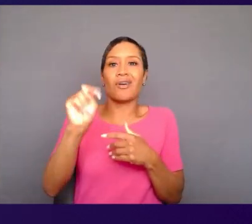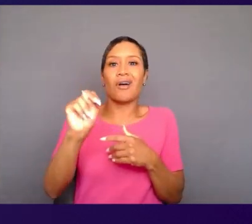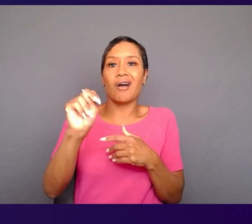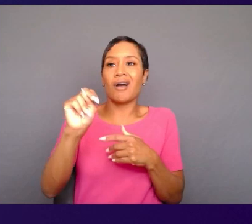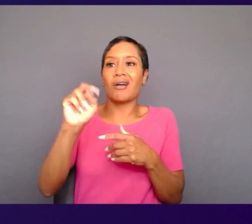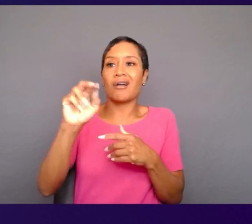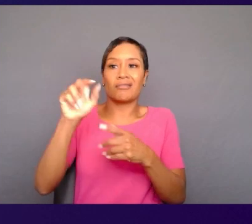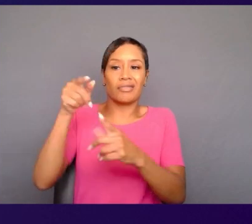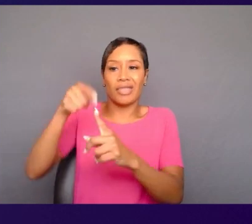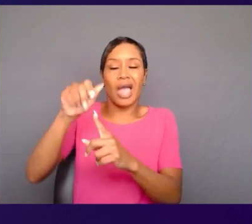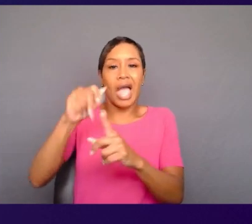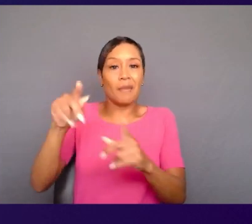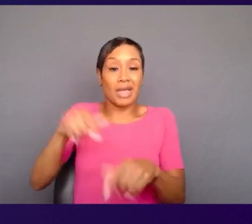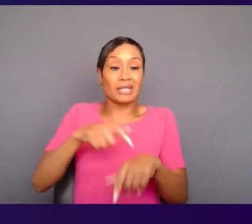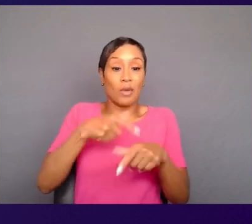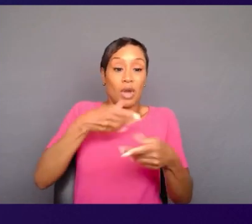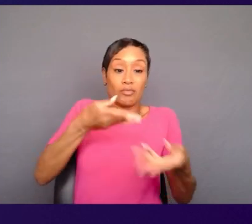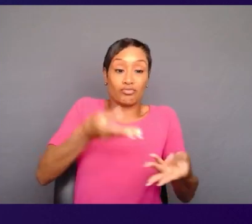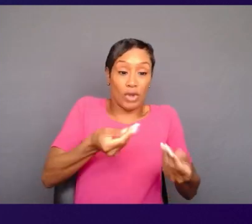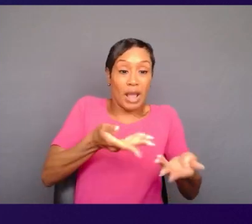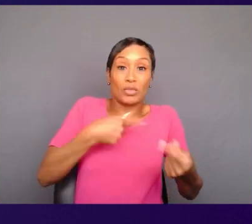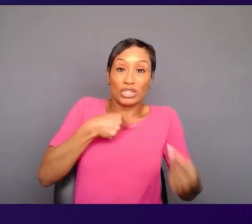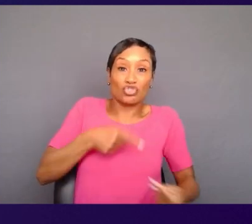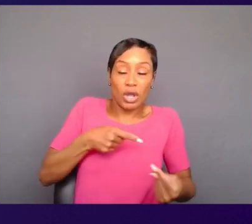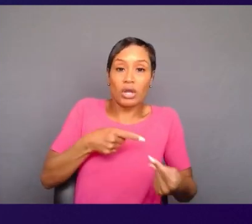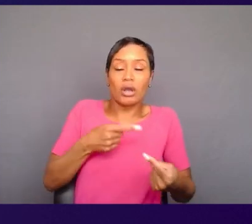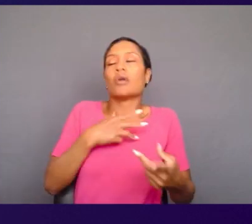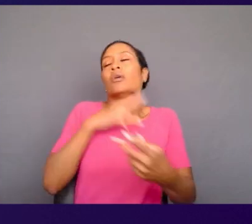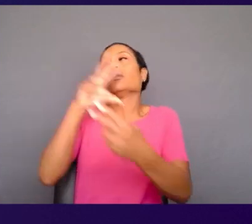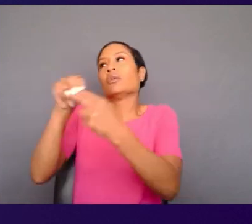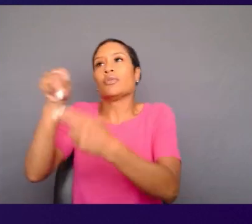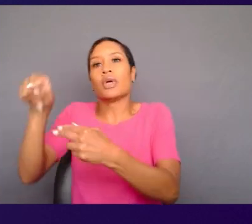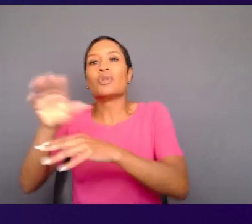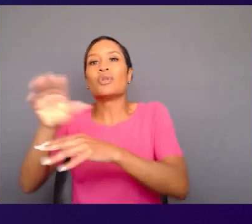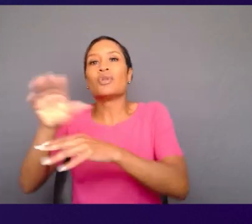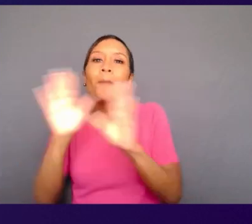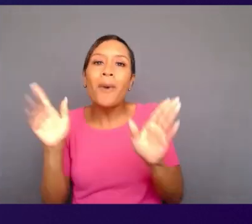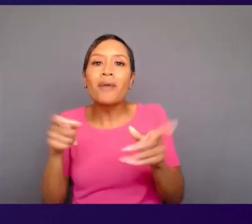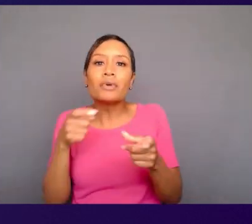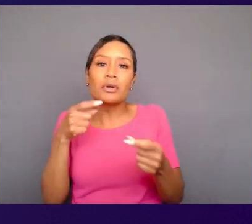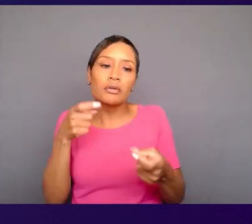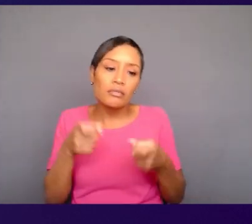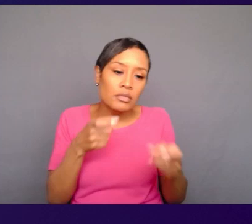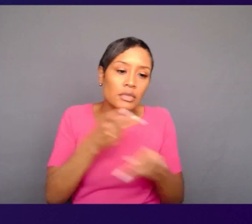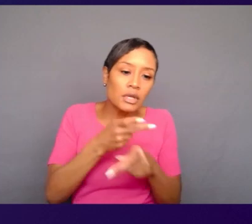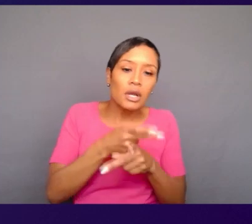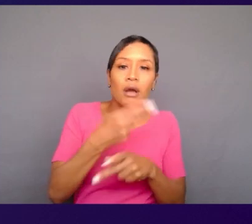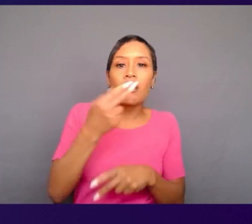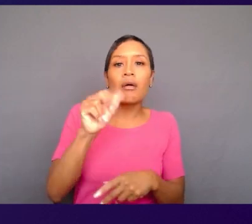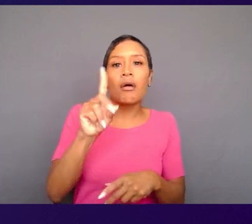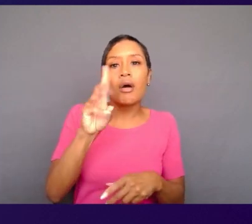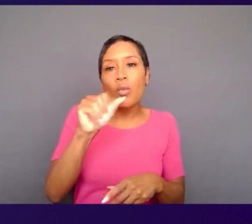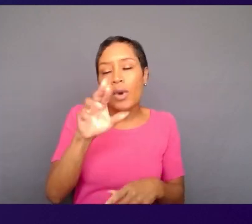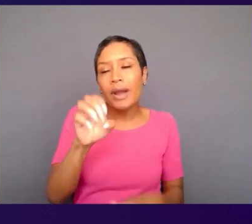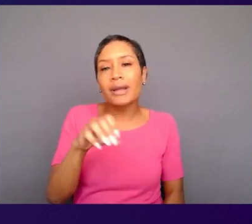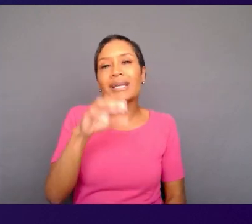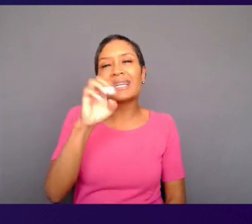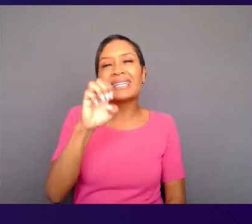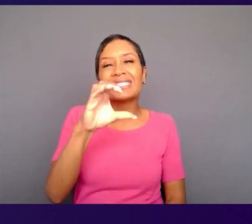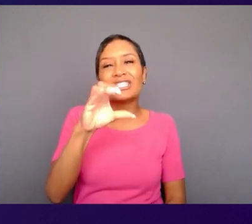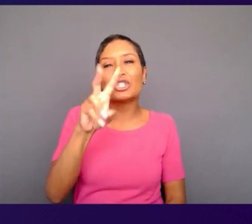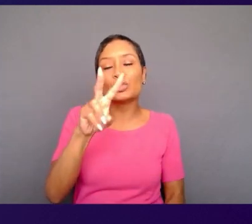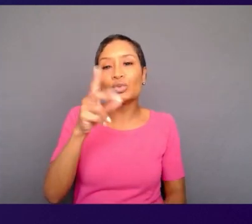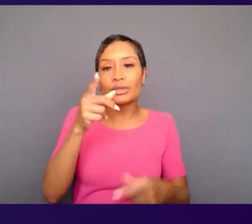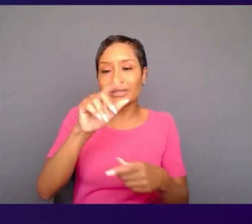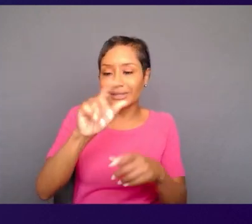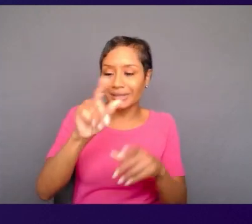we were struggling with on-prem. So we no longer had to manage hardware, whether it was EC2 instances or on-prem hardware. We no